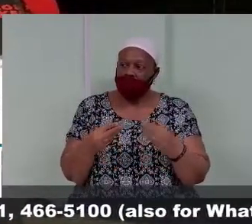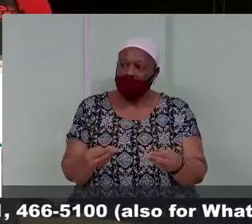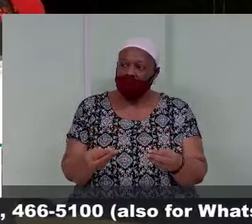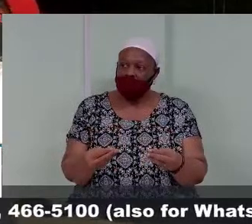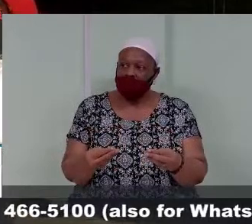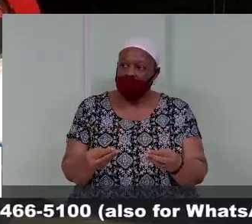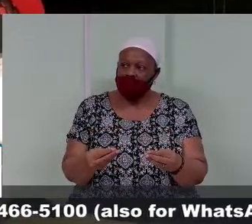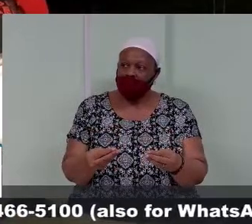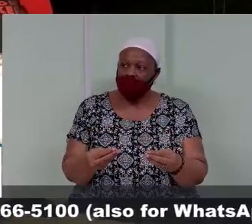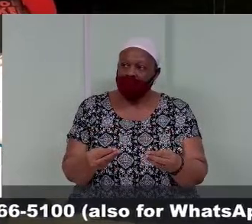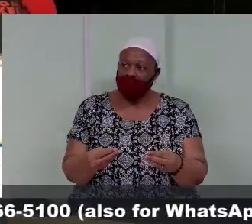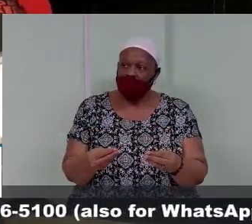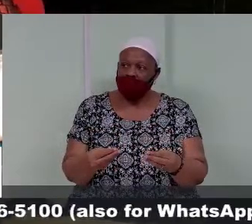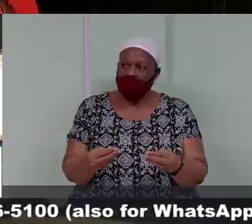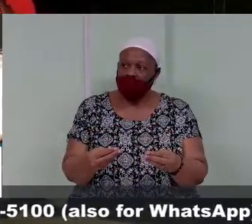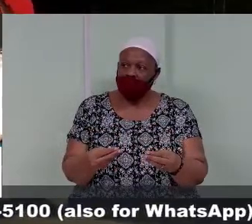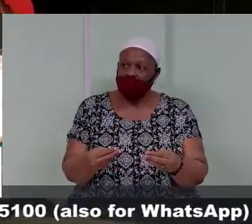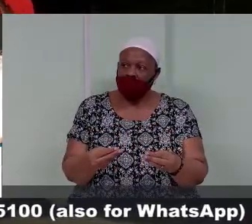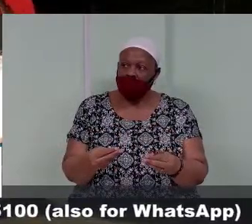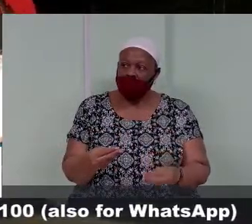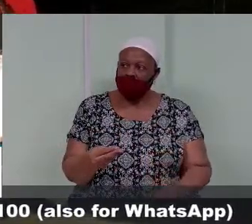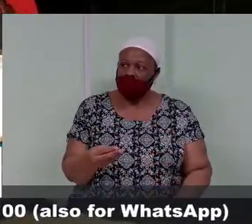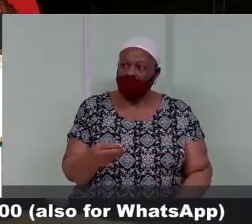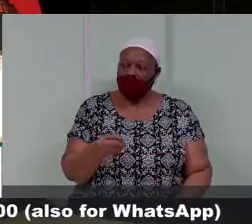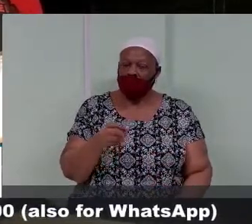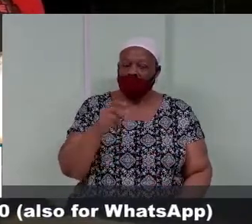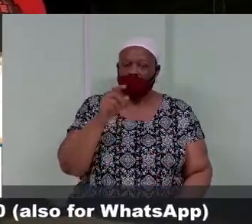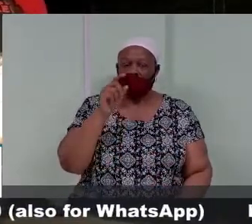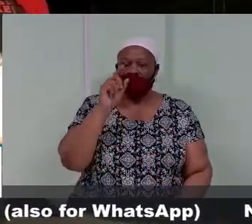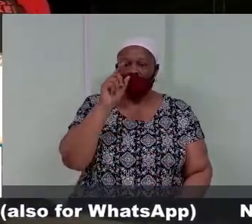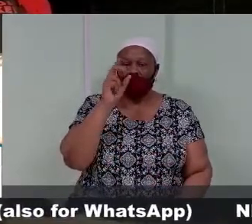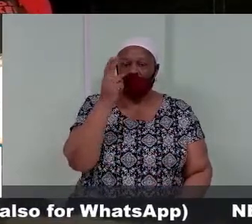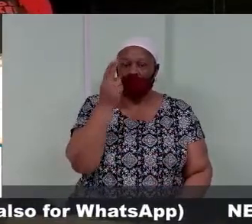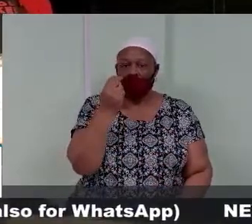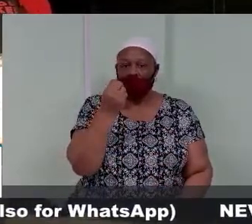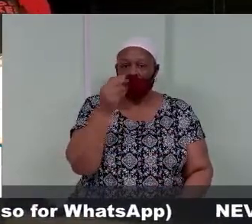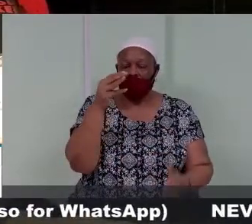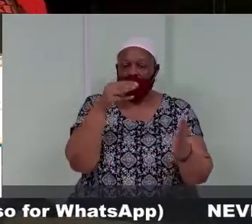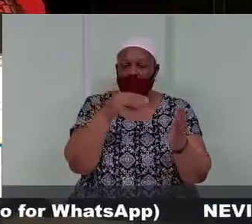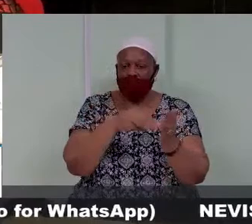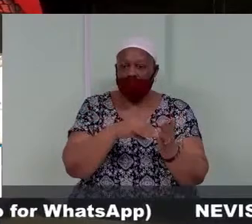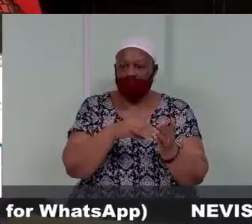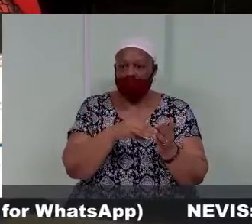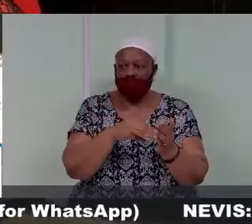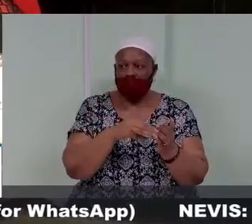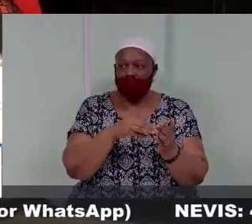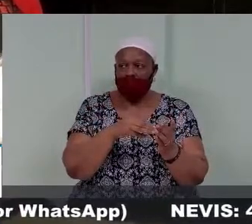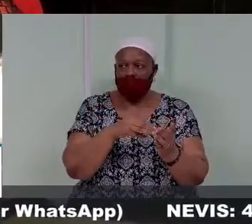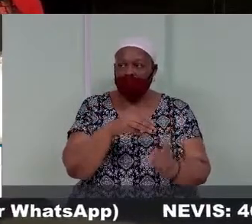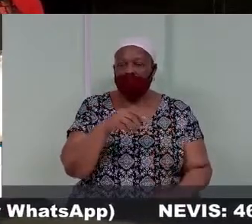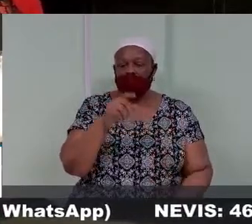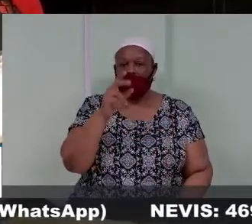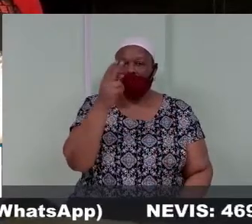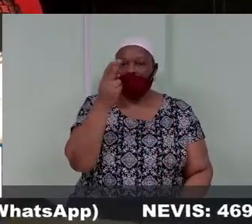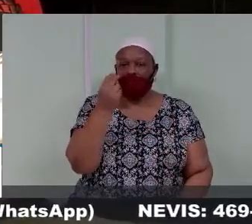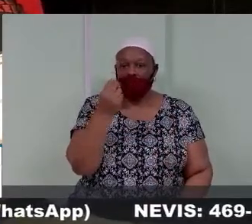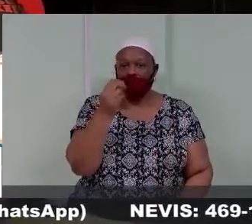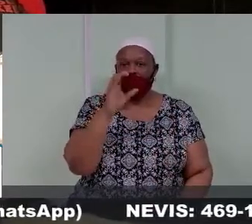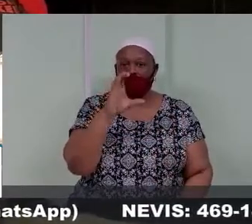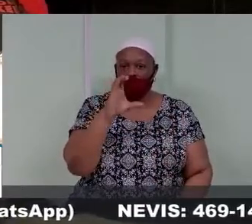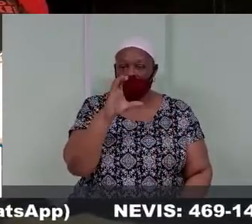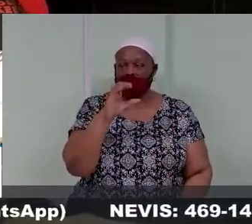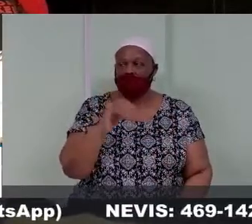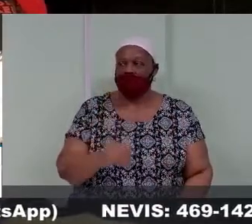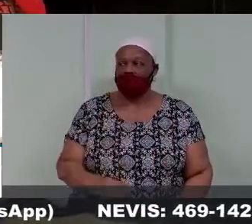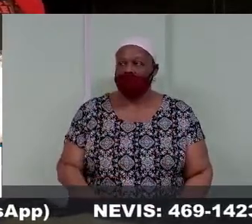contribution of 1,200 masks, face masks, like what I'm showing you here. These are